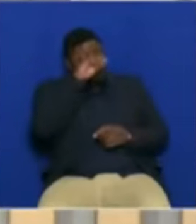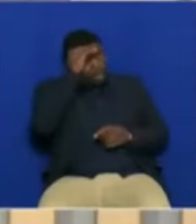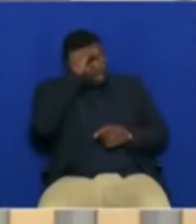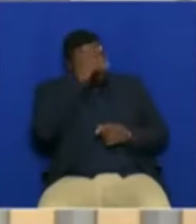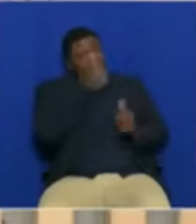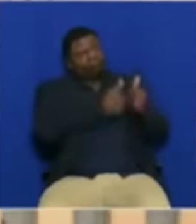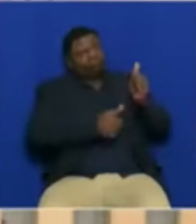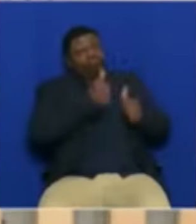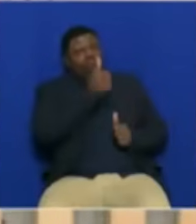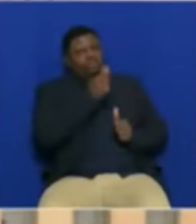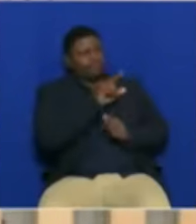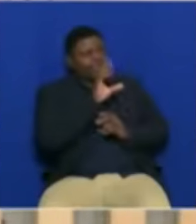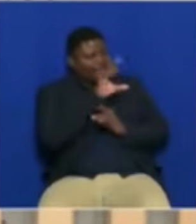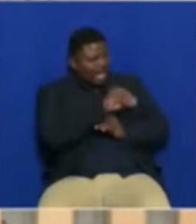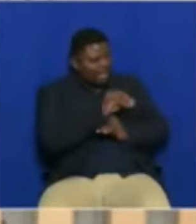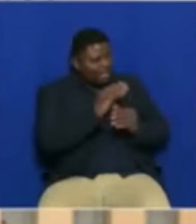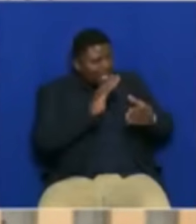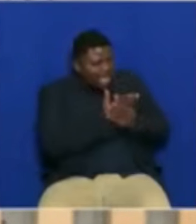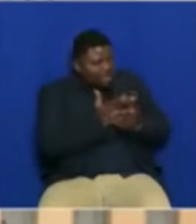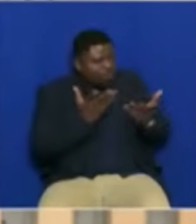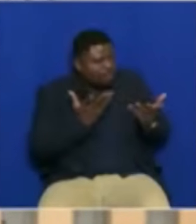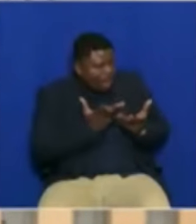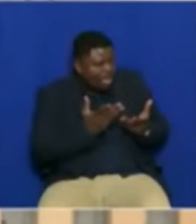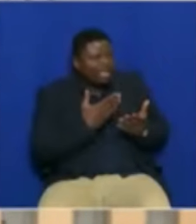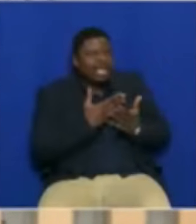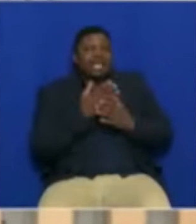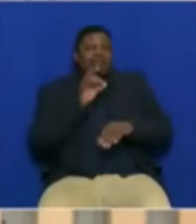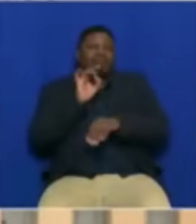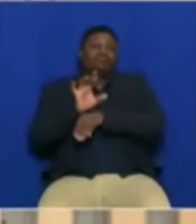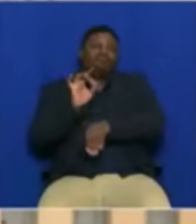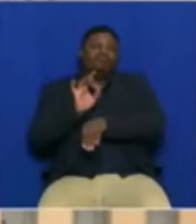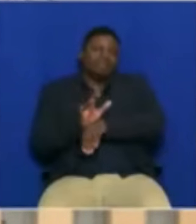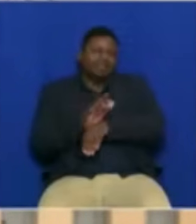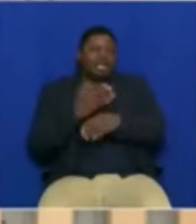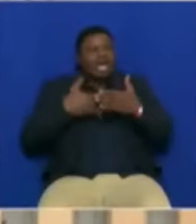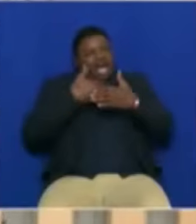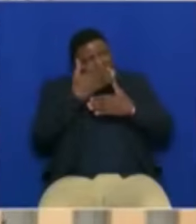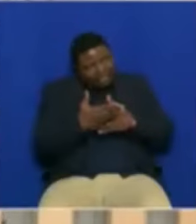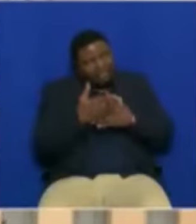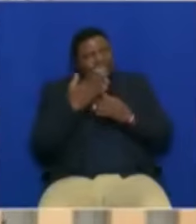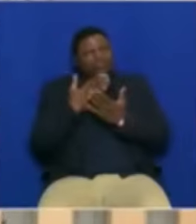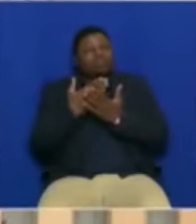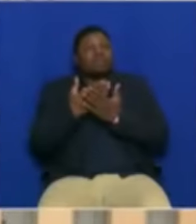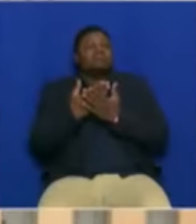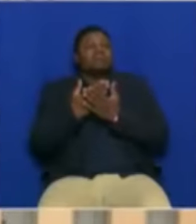Did he have any specific role in your investigation?